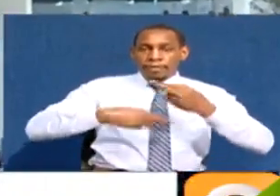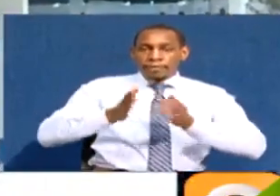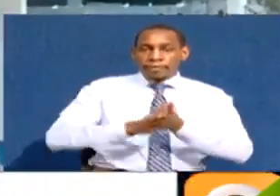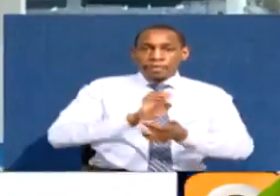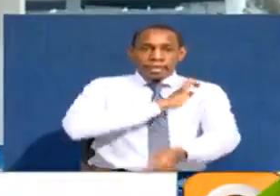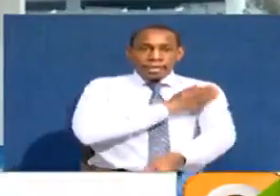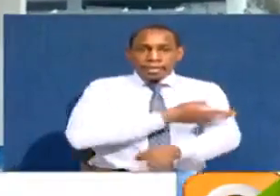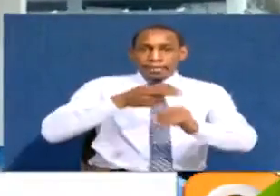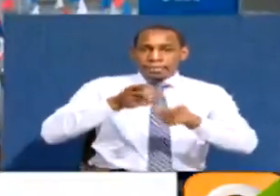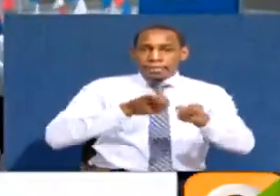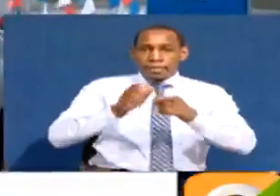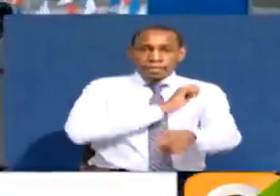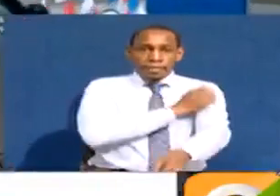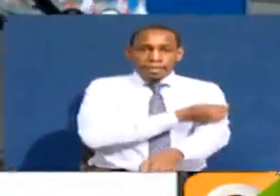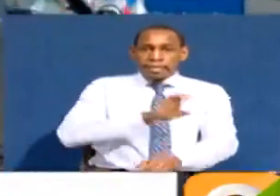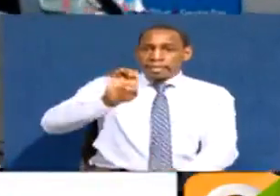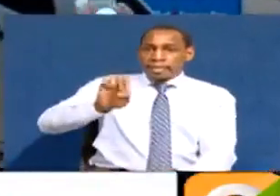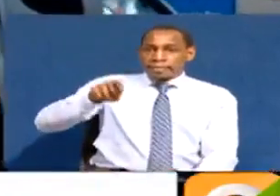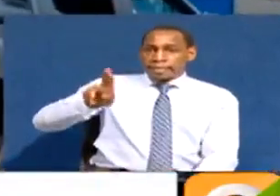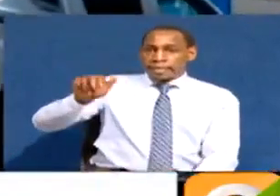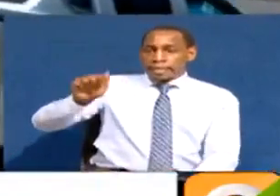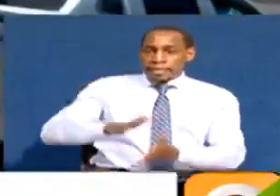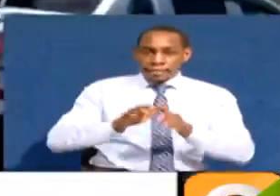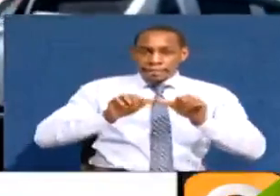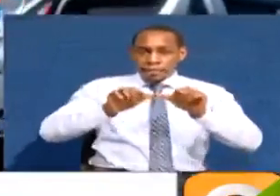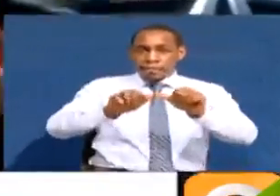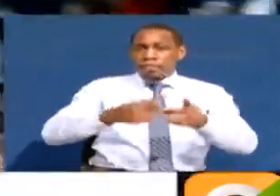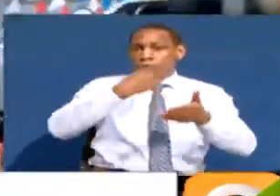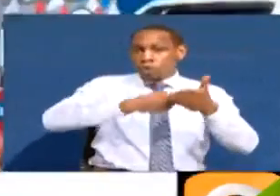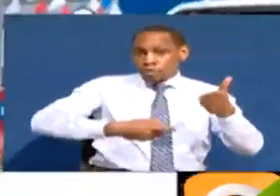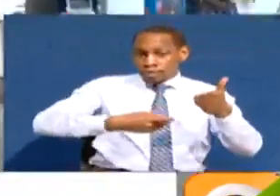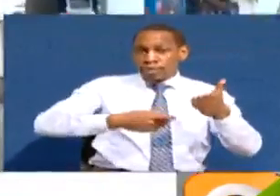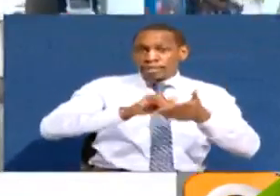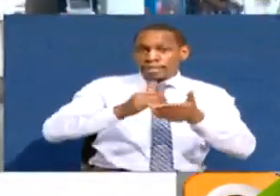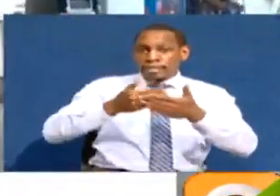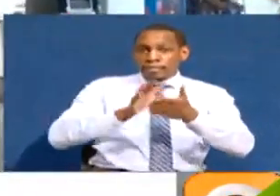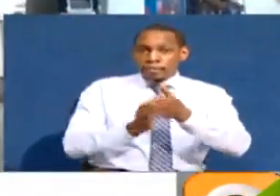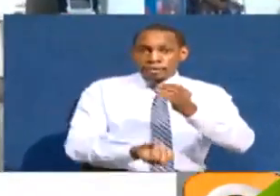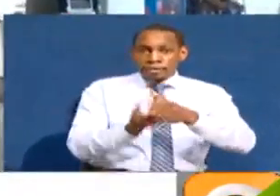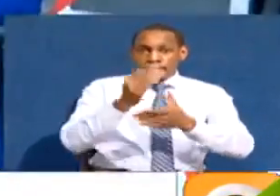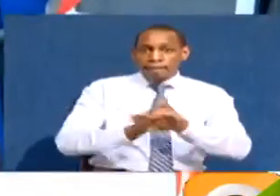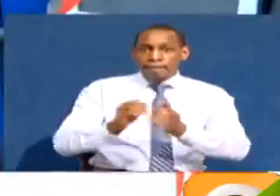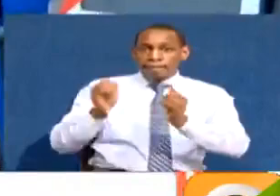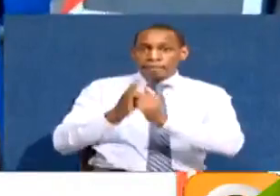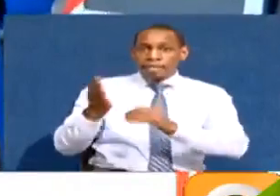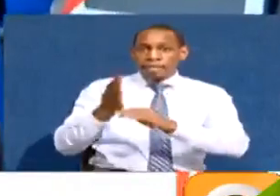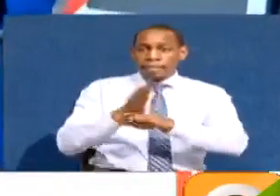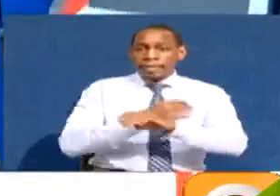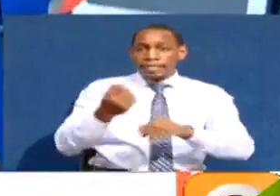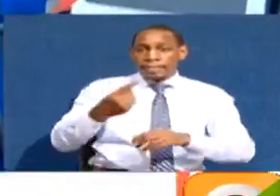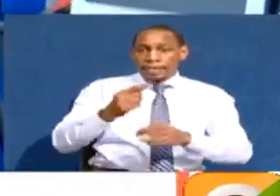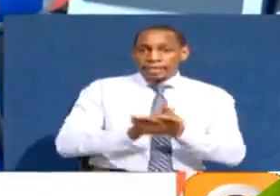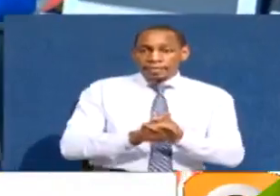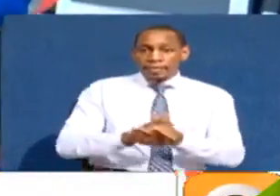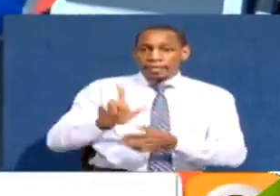and Petroleum Regulatory Authority, the EPRA, which has maintained the charges that had been imposed on the 14th of last month.